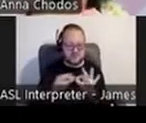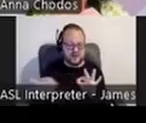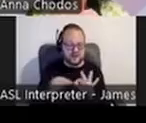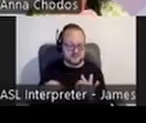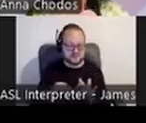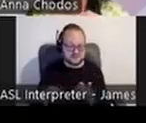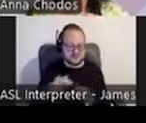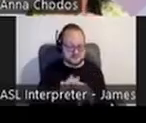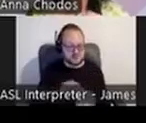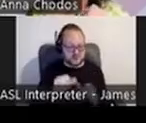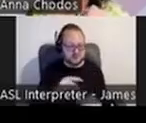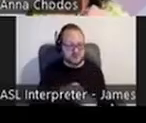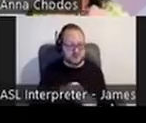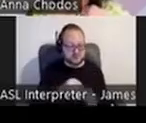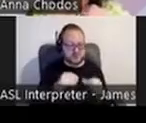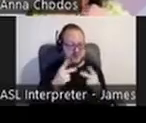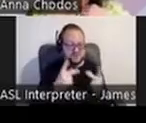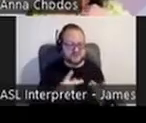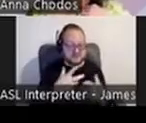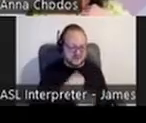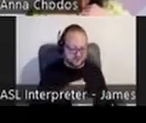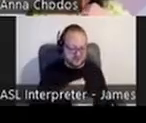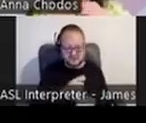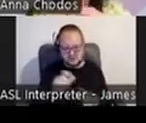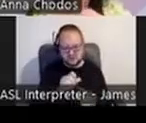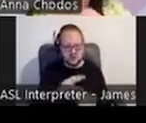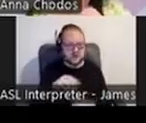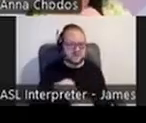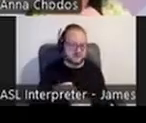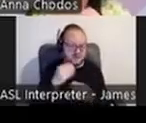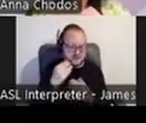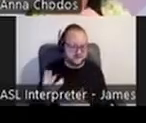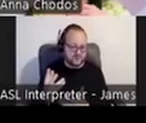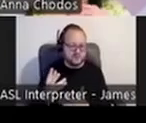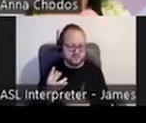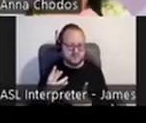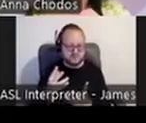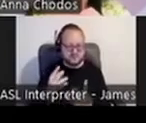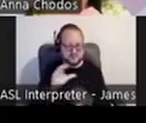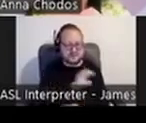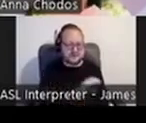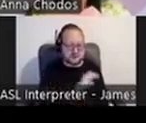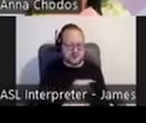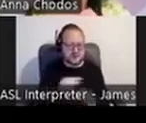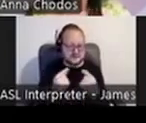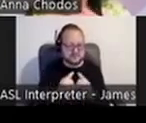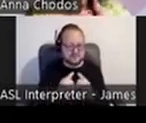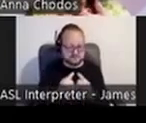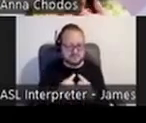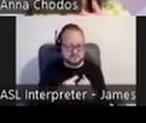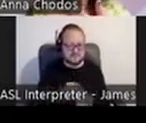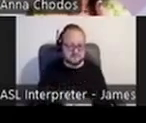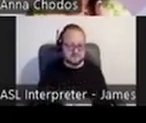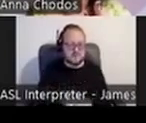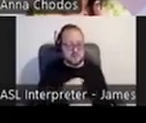informs the clinical team about how to make that referral. So basically we've tried to support structural changes